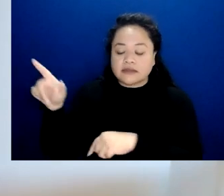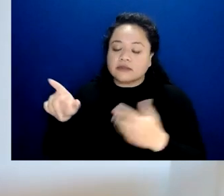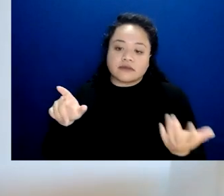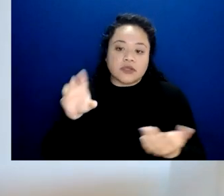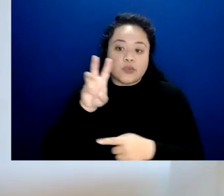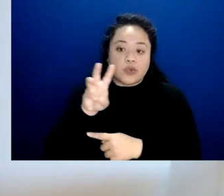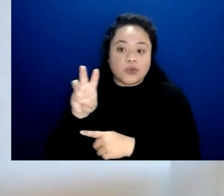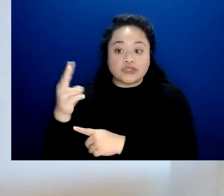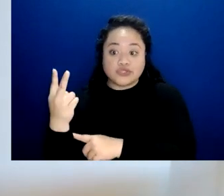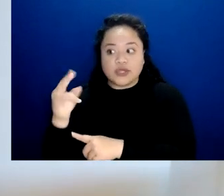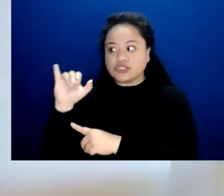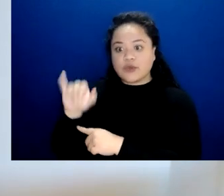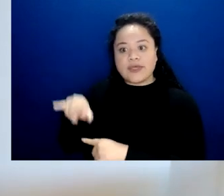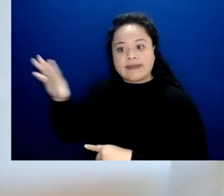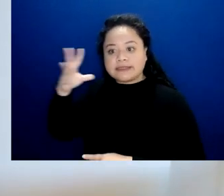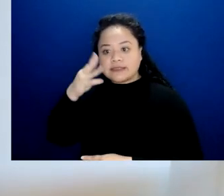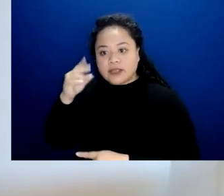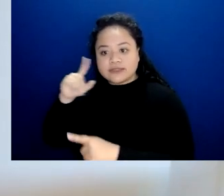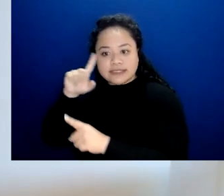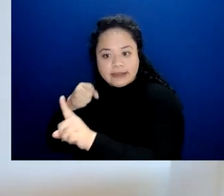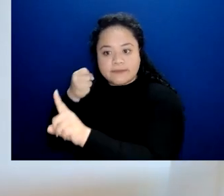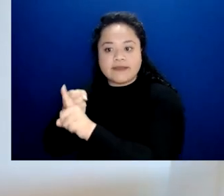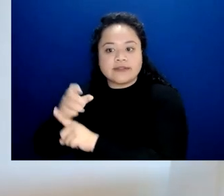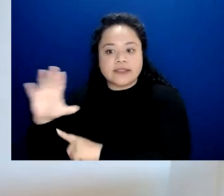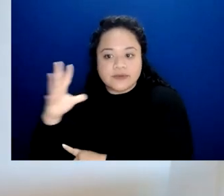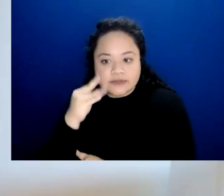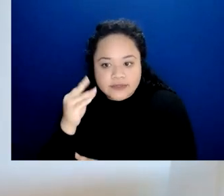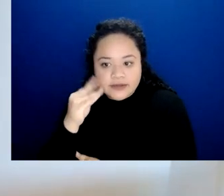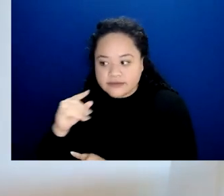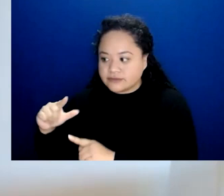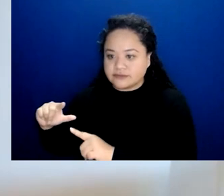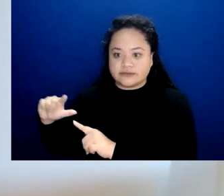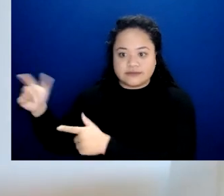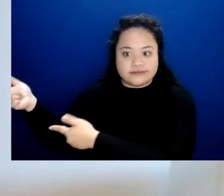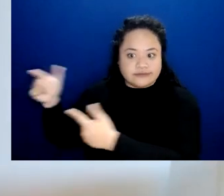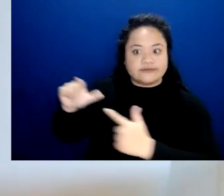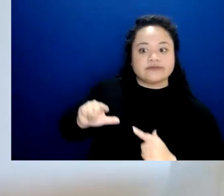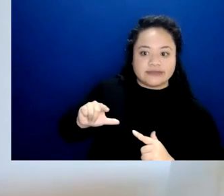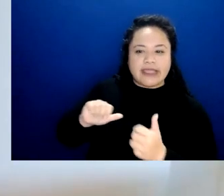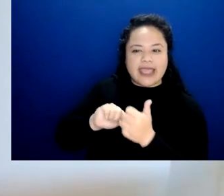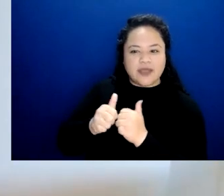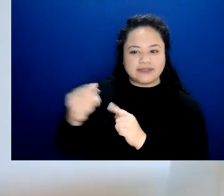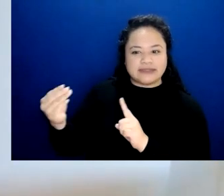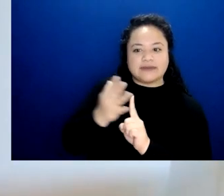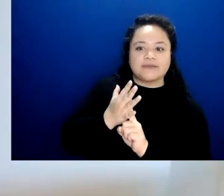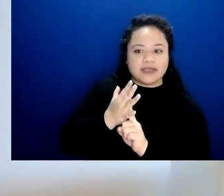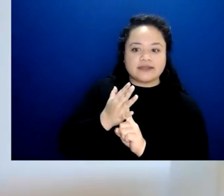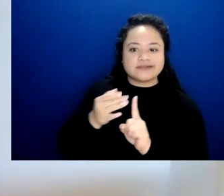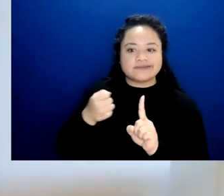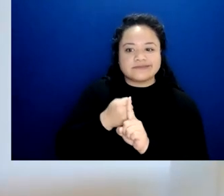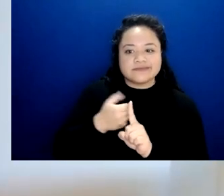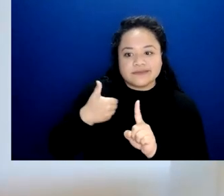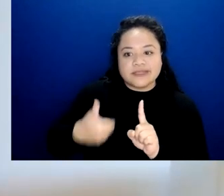spaces. Because of lessons that are learned, and that how that does that impact me. And so I think also there needs to